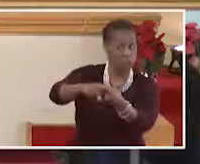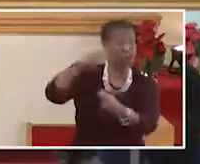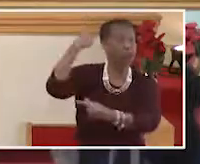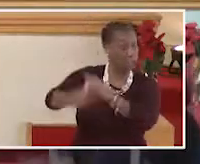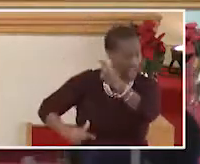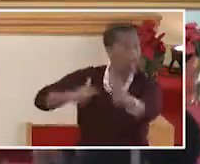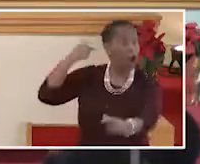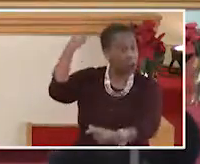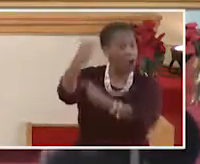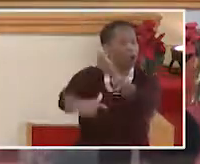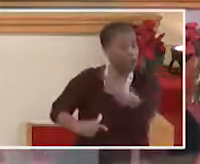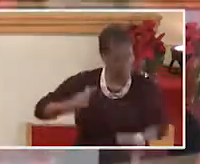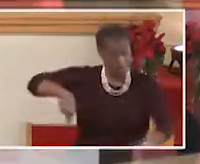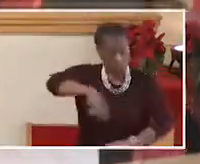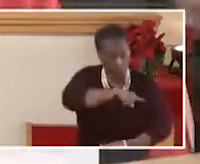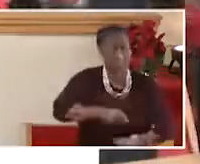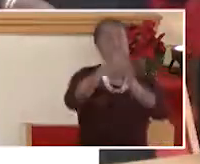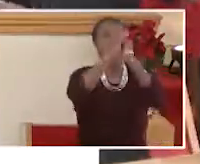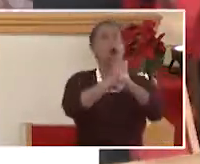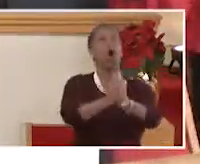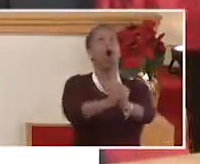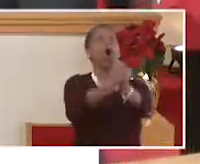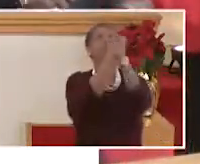generation to generation, we